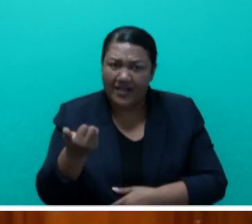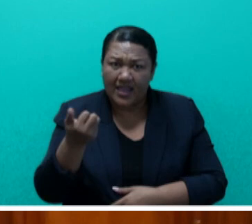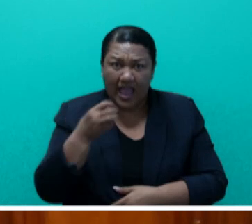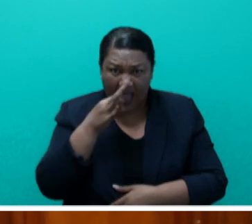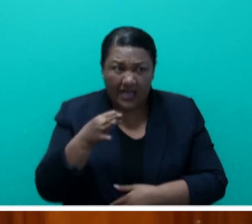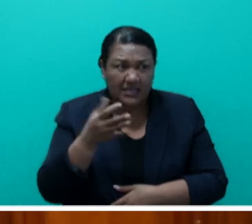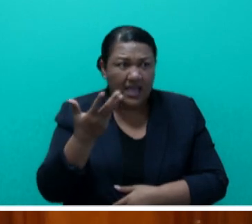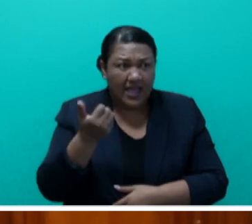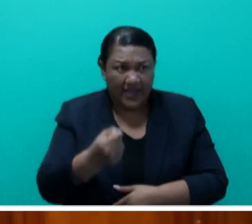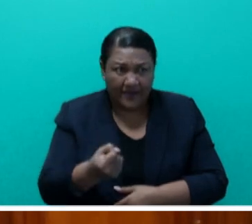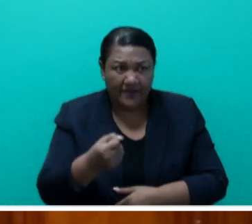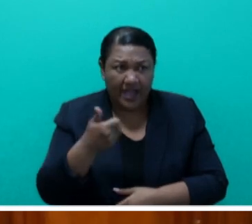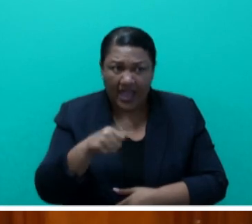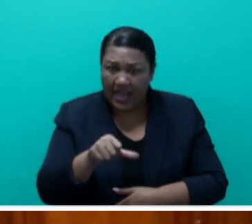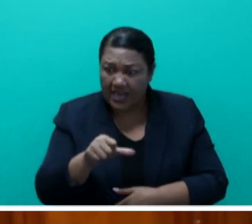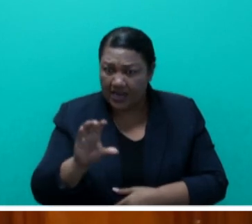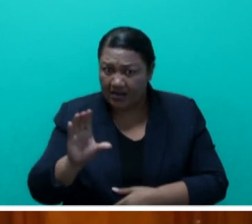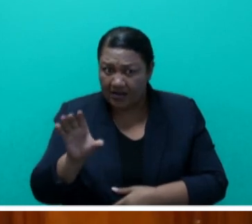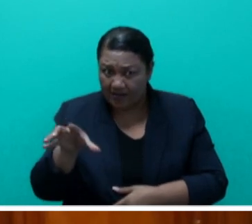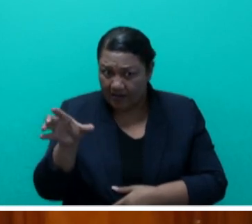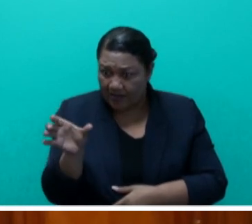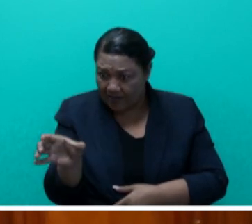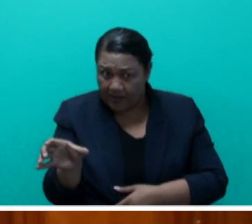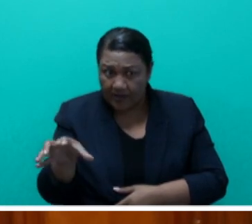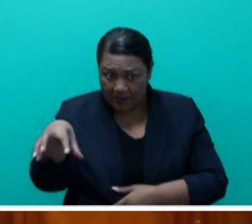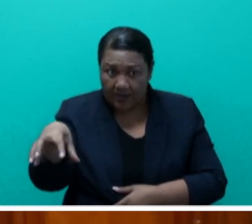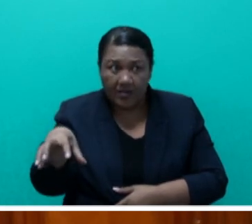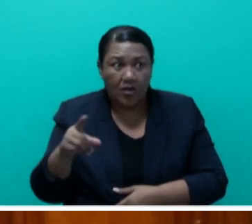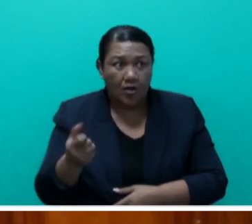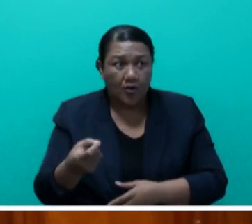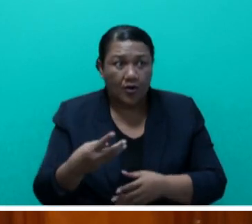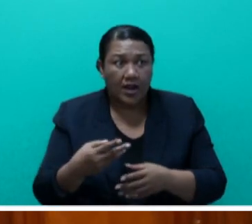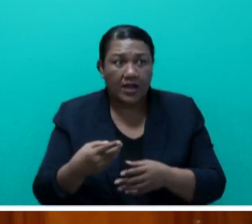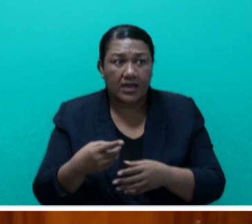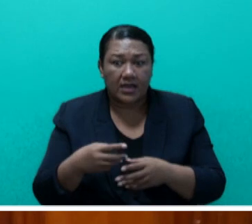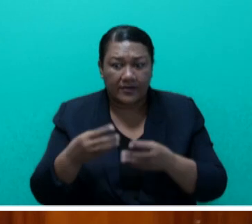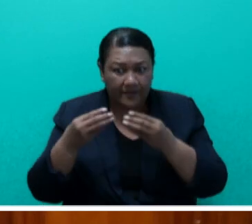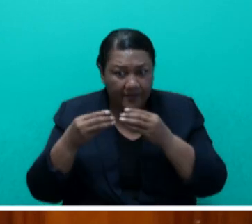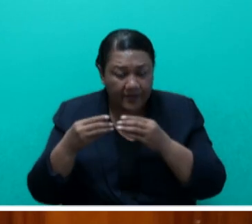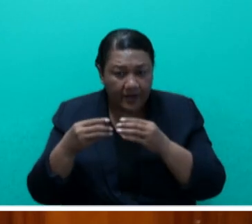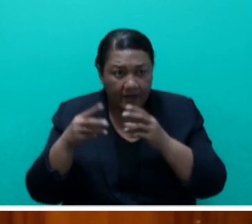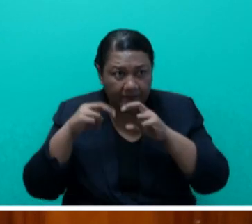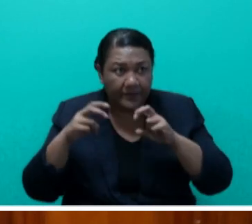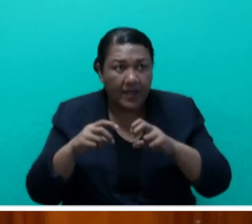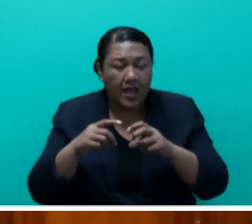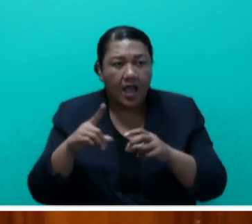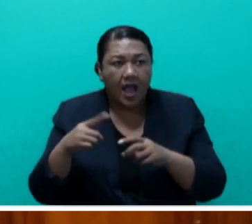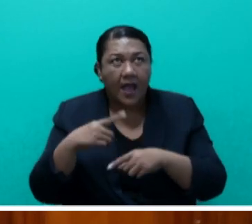already been designated for carbon trading, or has there work gone on with respect to that